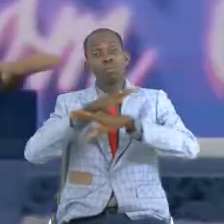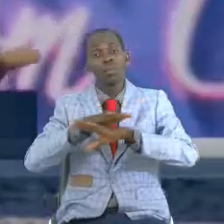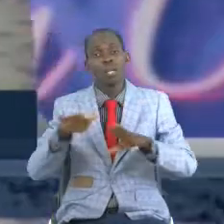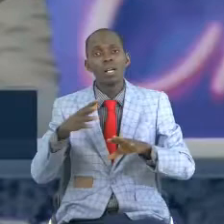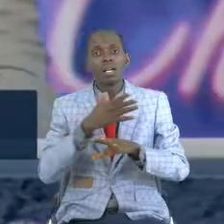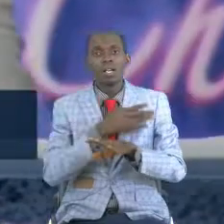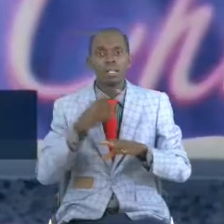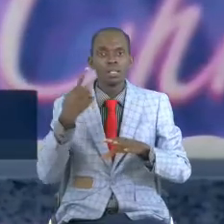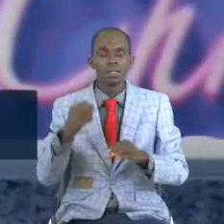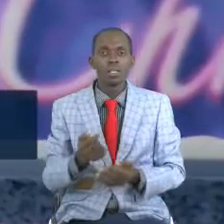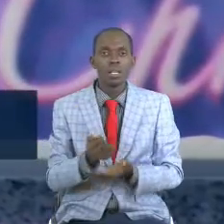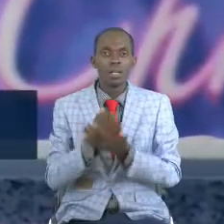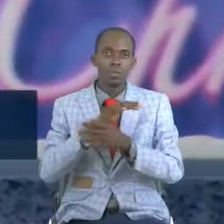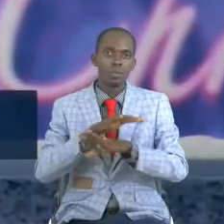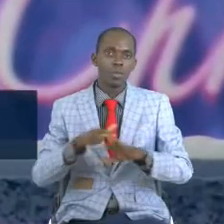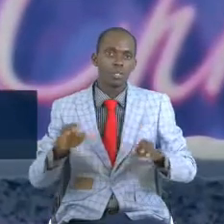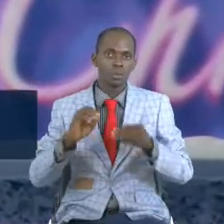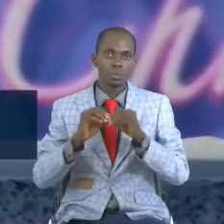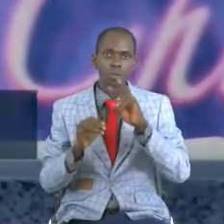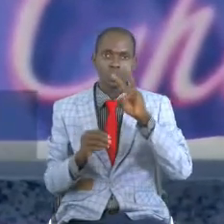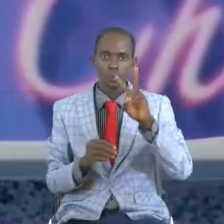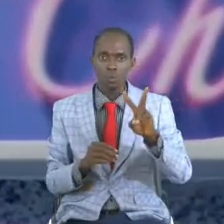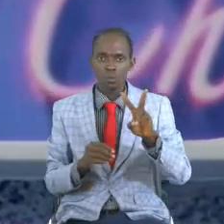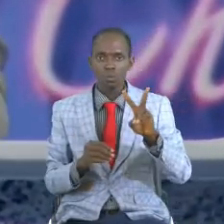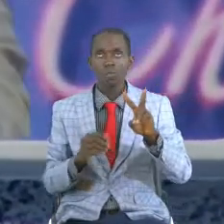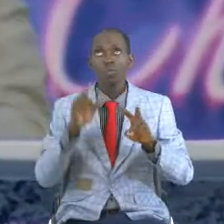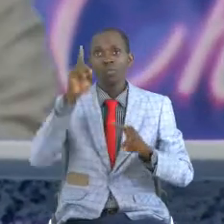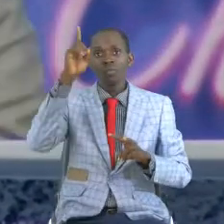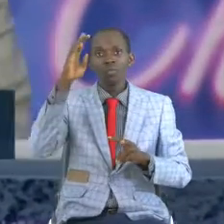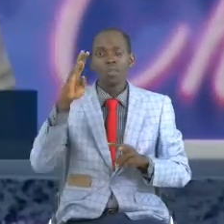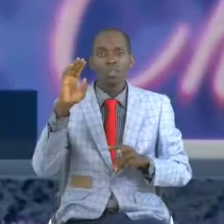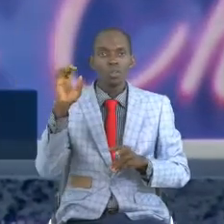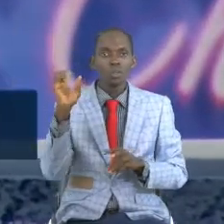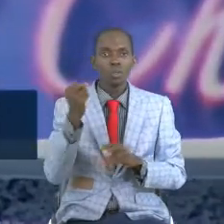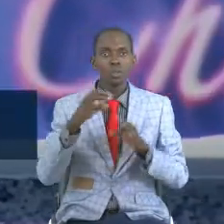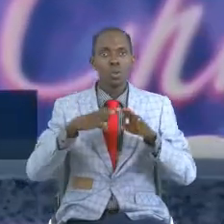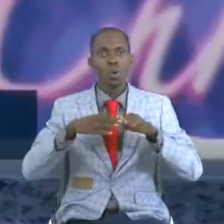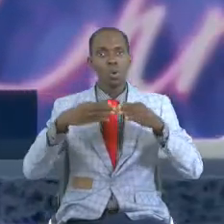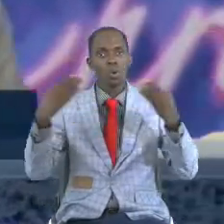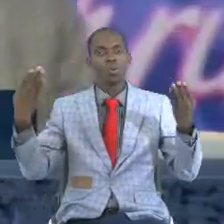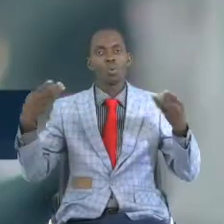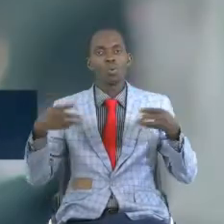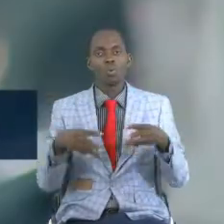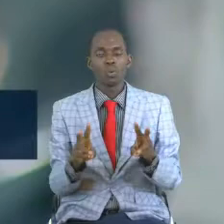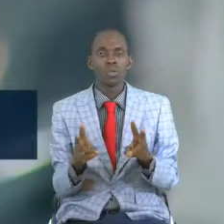helpless. Number two, God's open way.